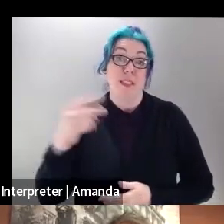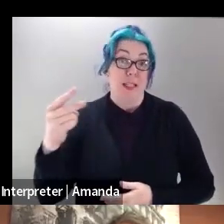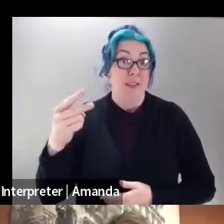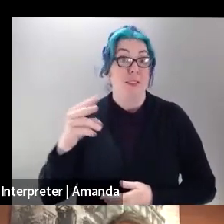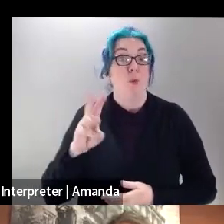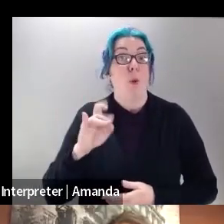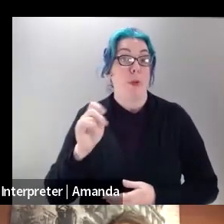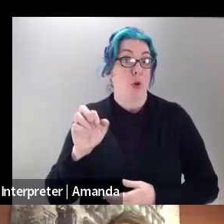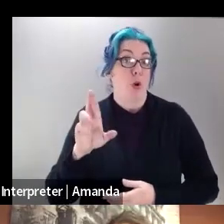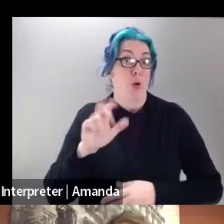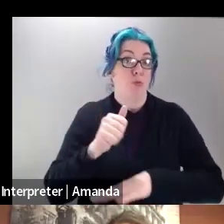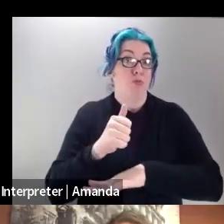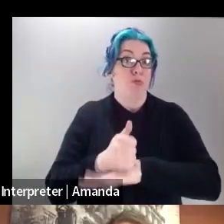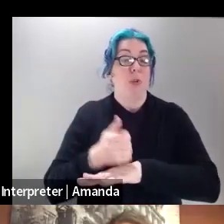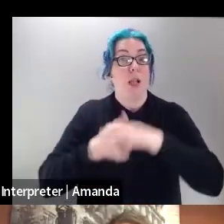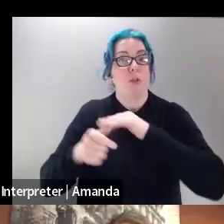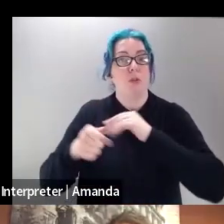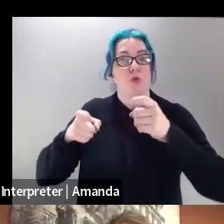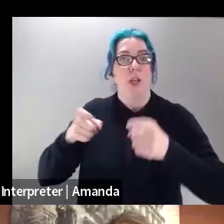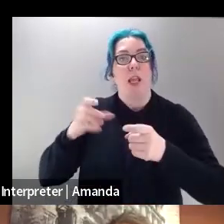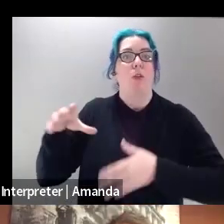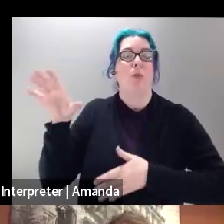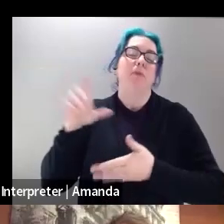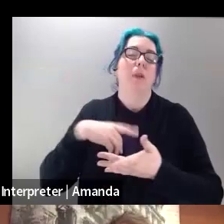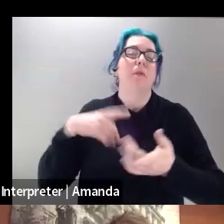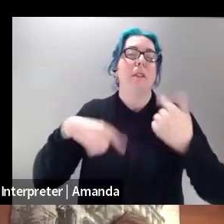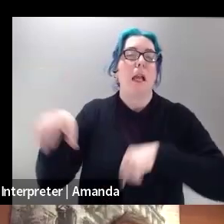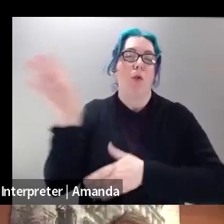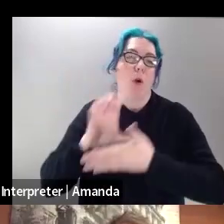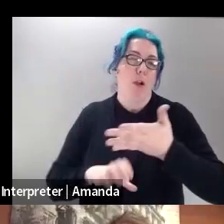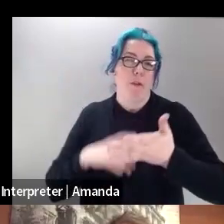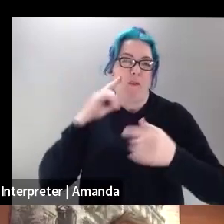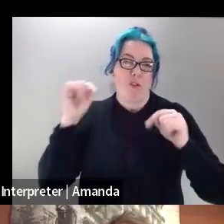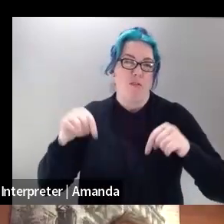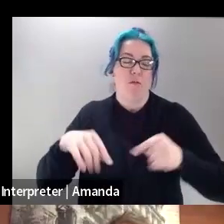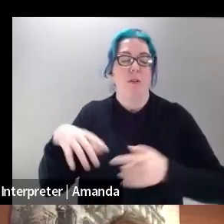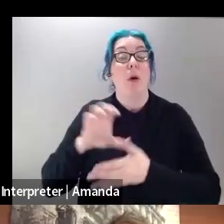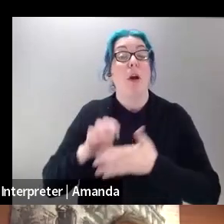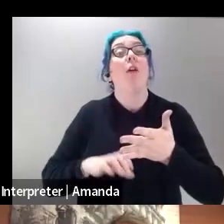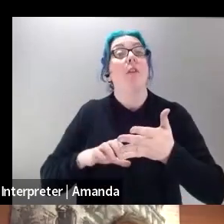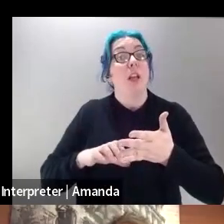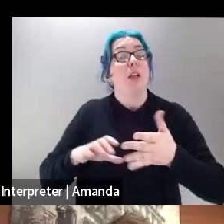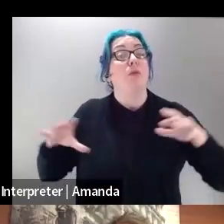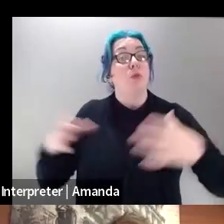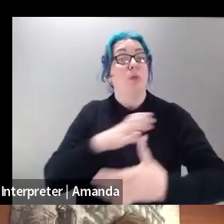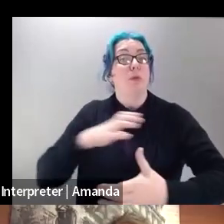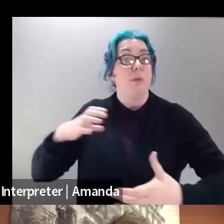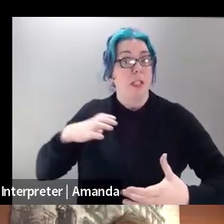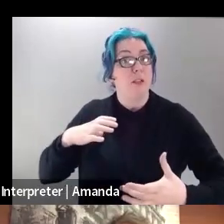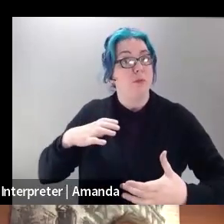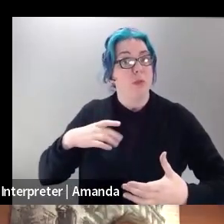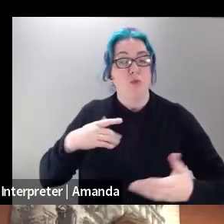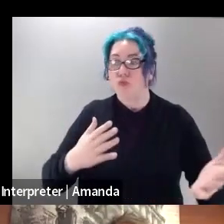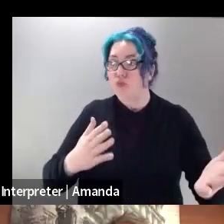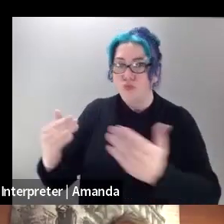the Directing and Choreography Committee. Our first one was on negotiating with producers, and we're really